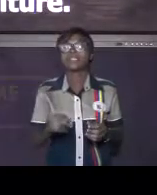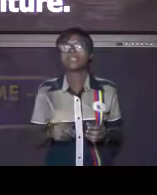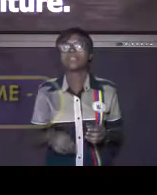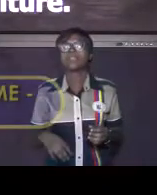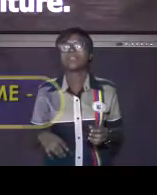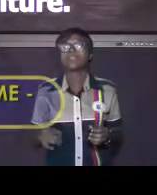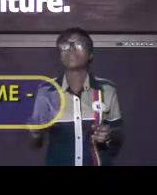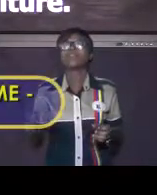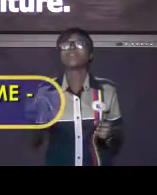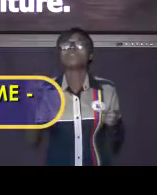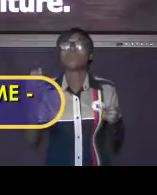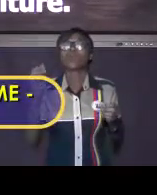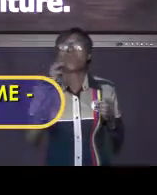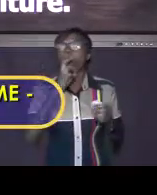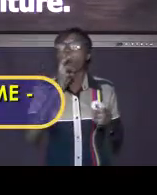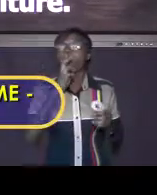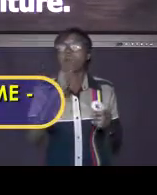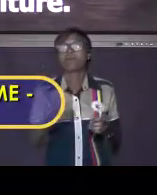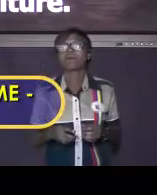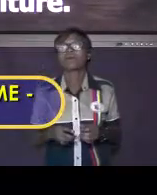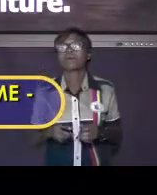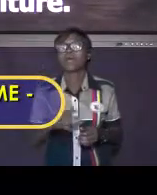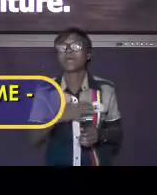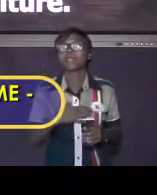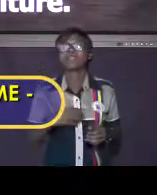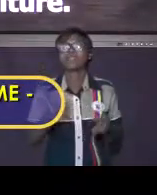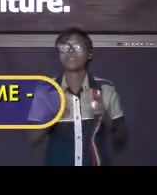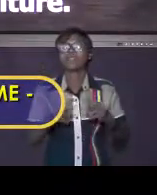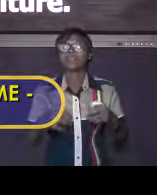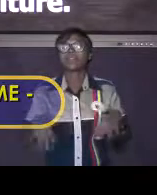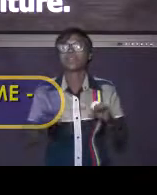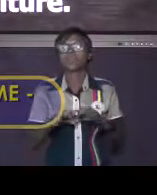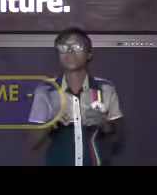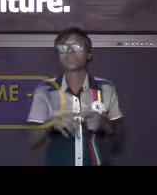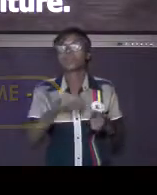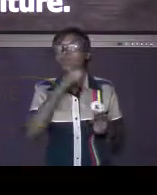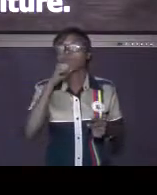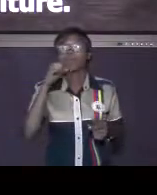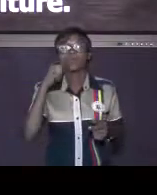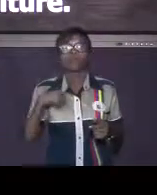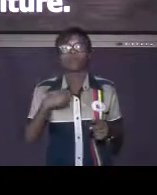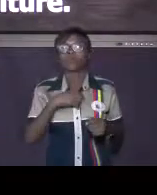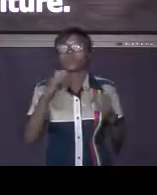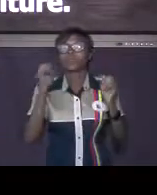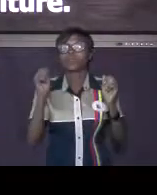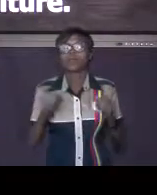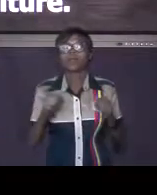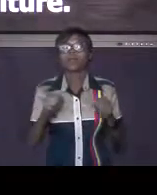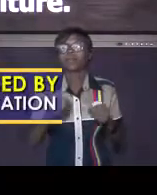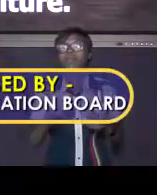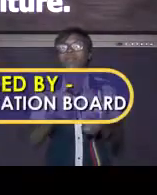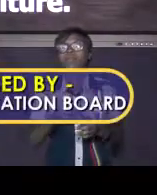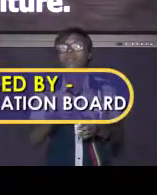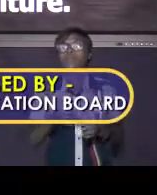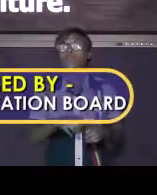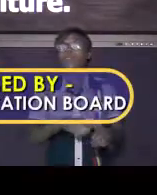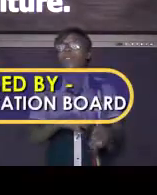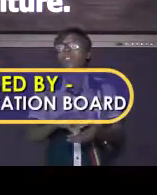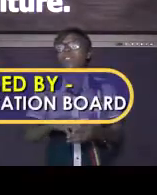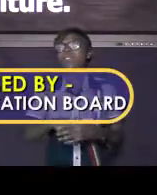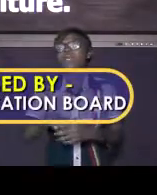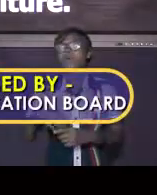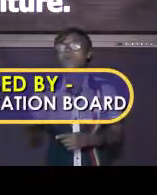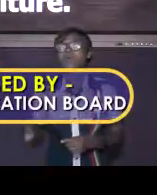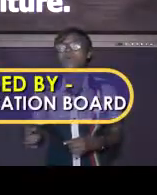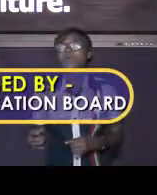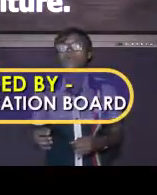means of watering, is important to agriculture. I think we cannot deny this fact that is